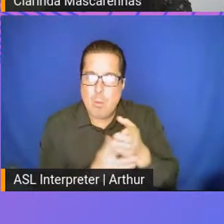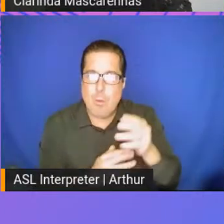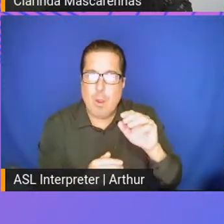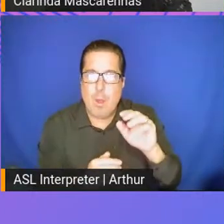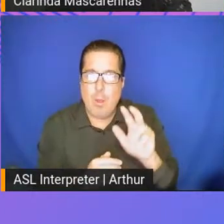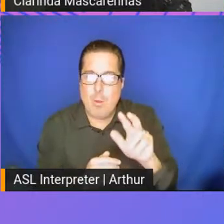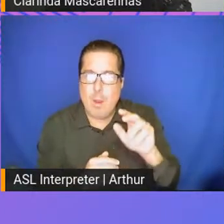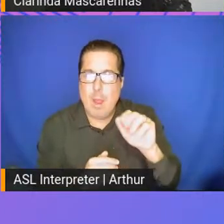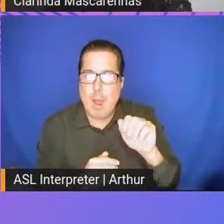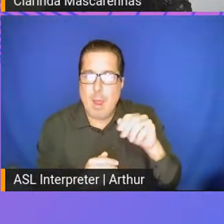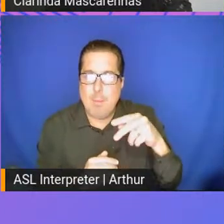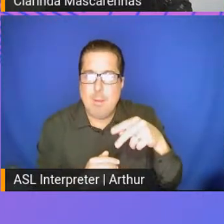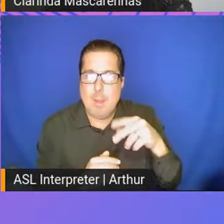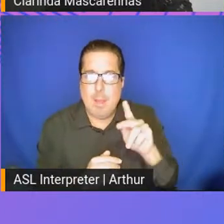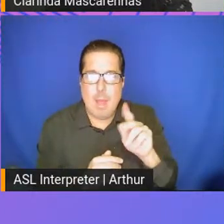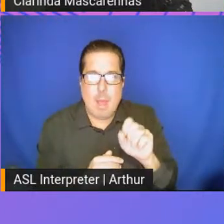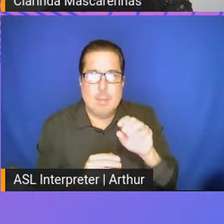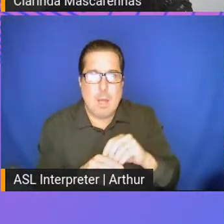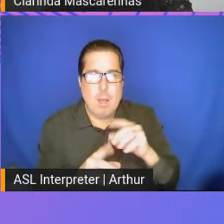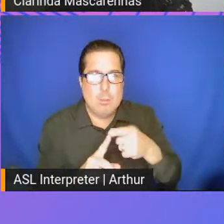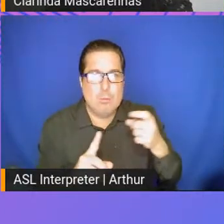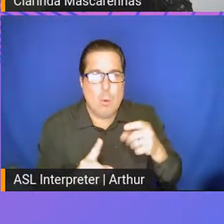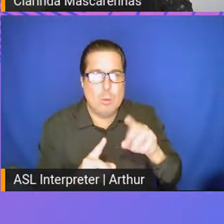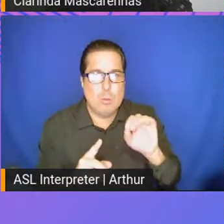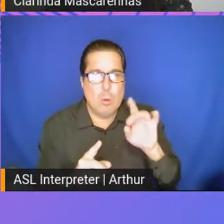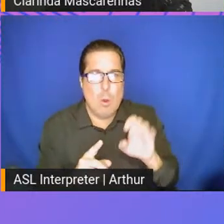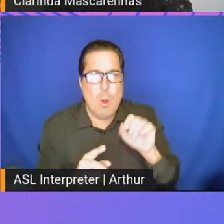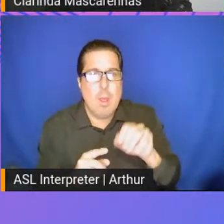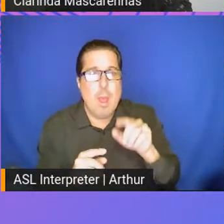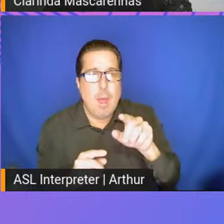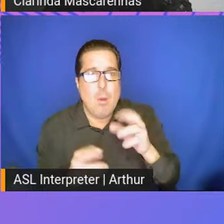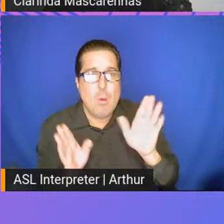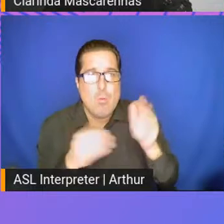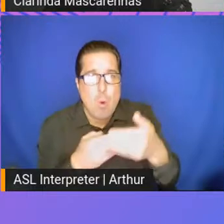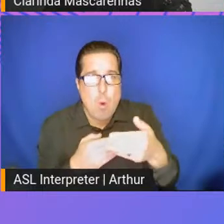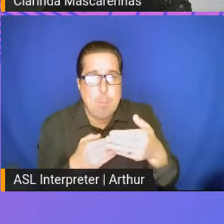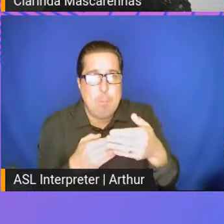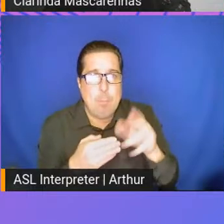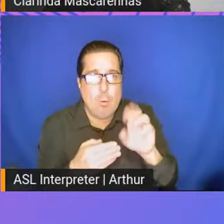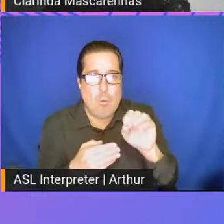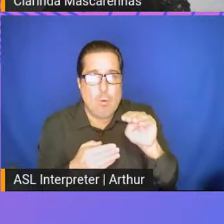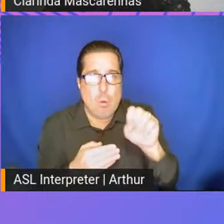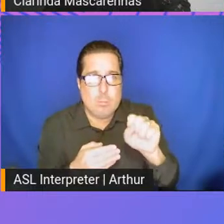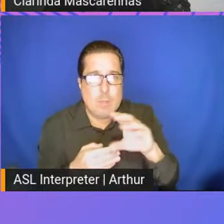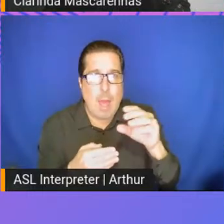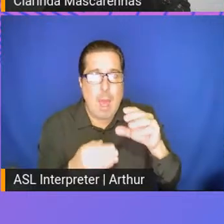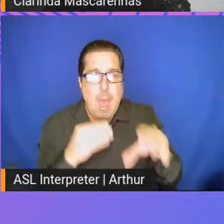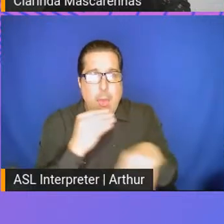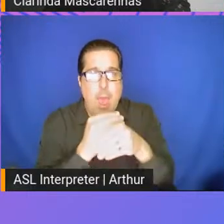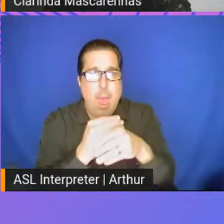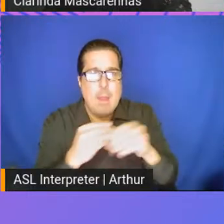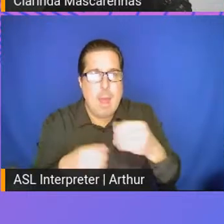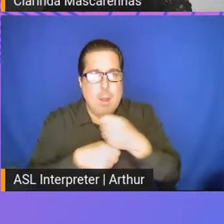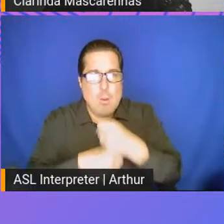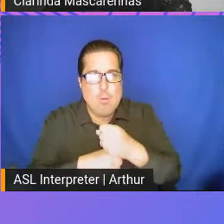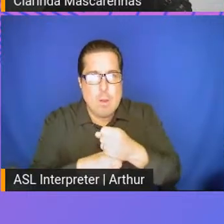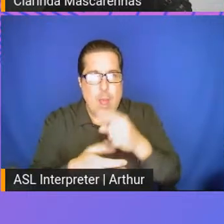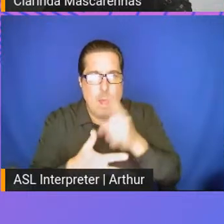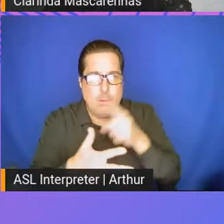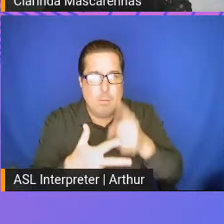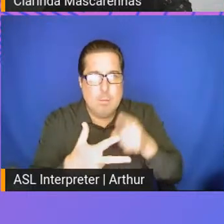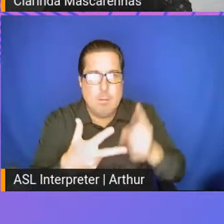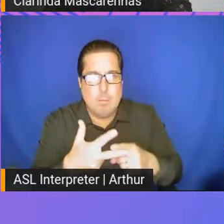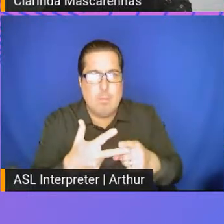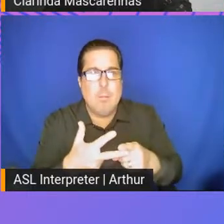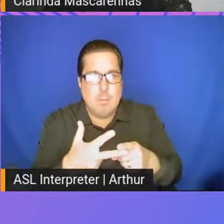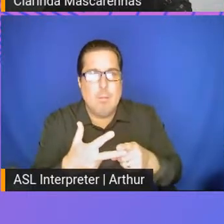code, which is rooms, add, and create. And let's do some API calls to let application talk